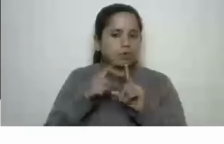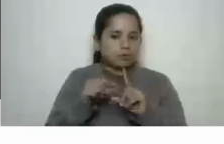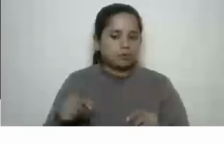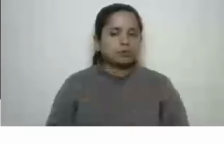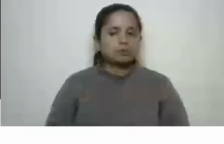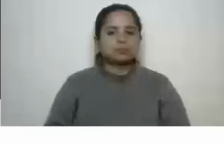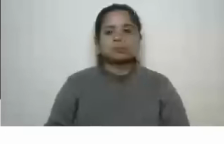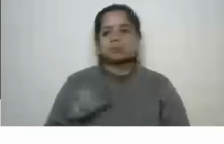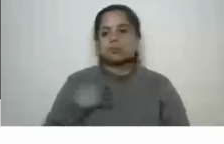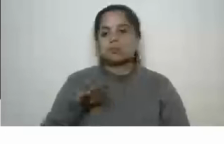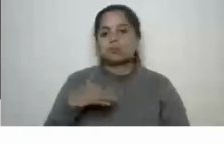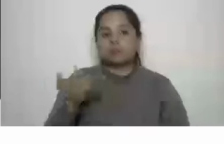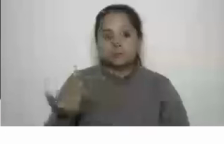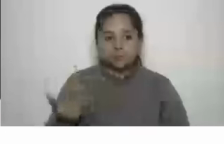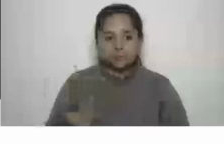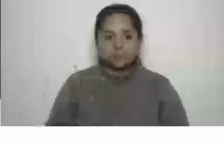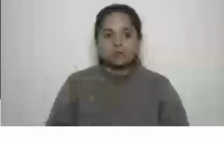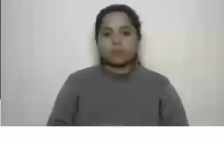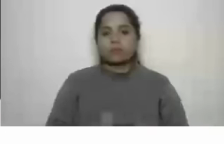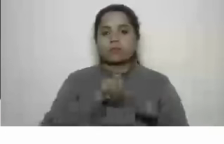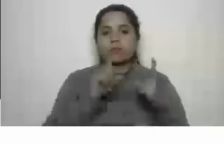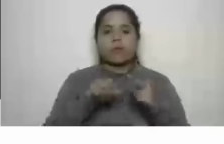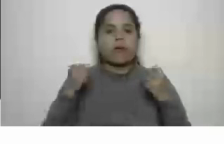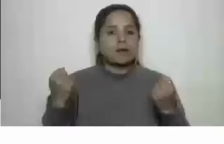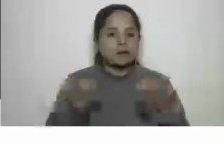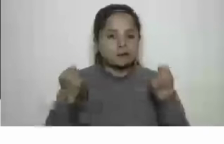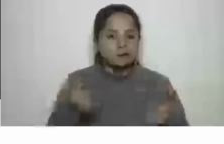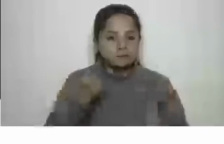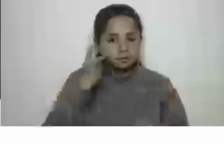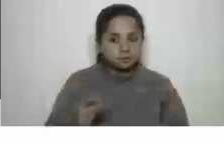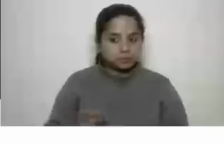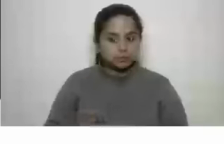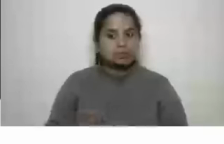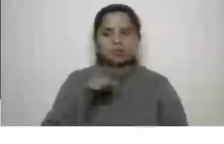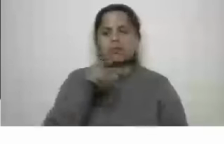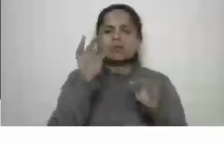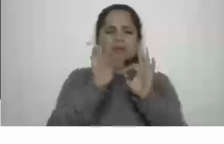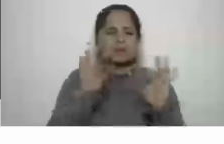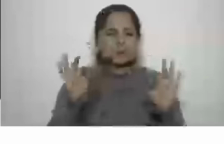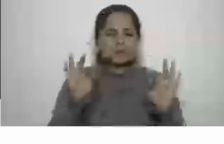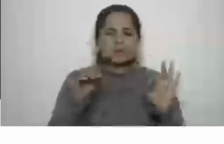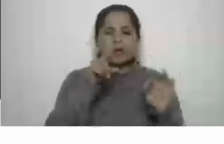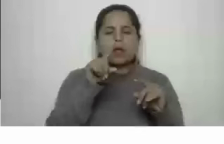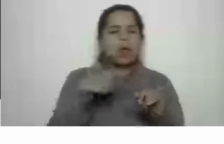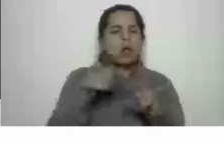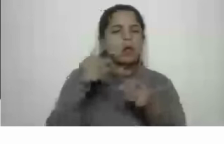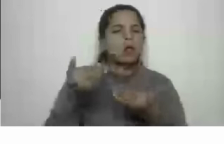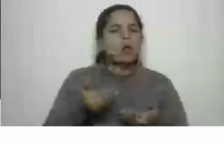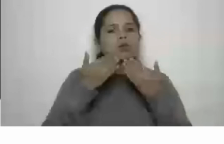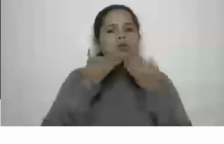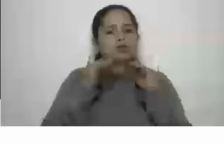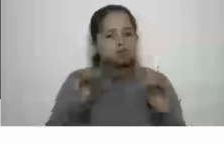Then we have this second activity. This is quite simple. It's about inviting